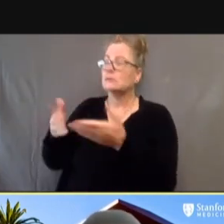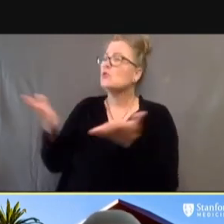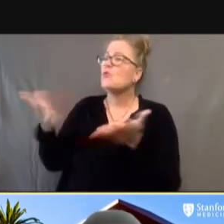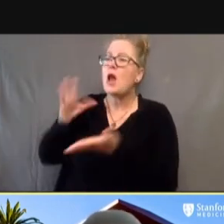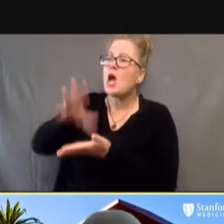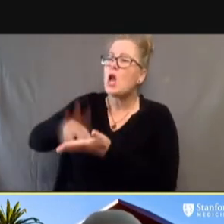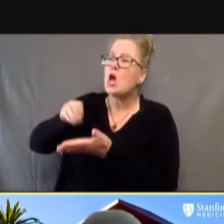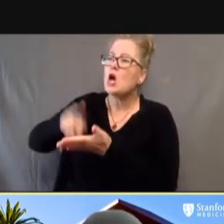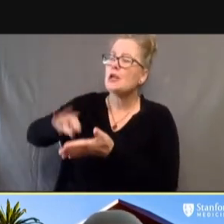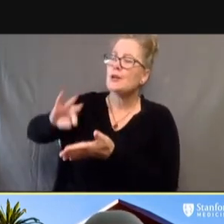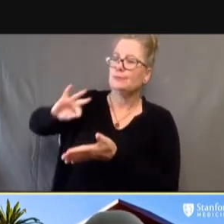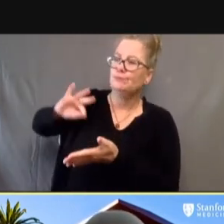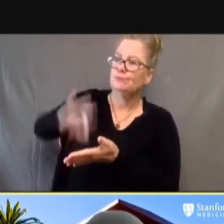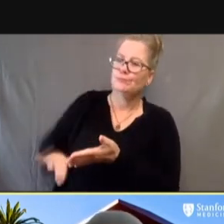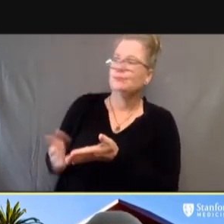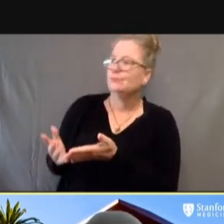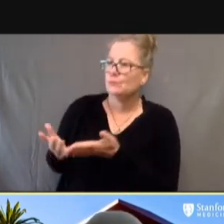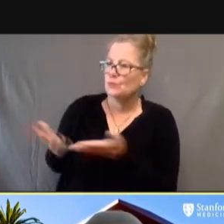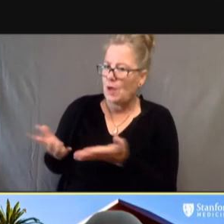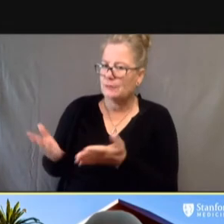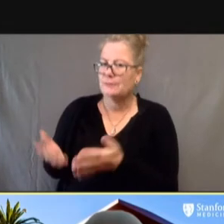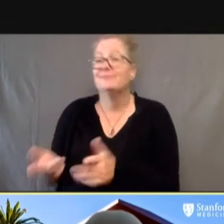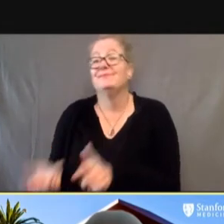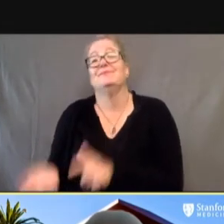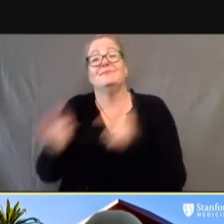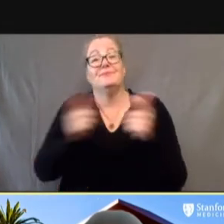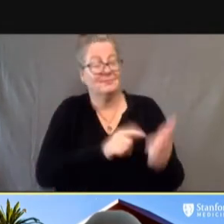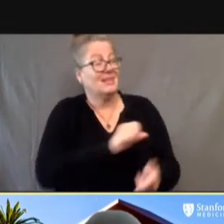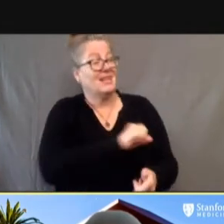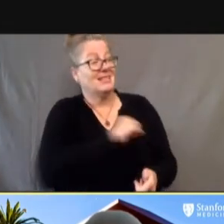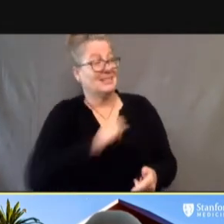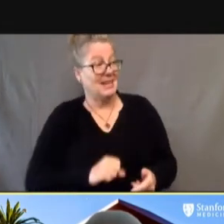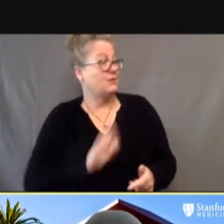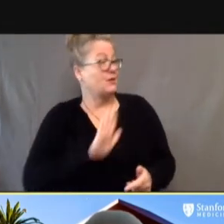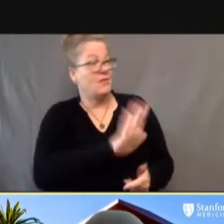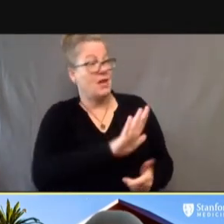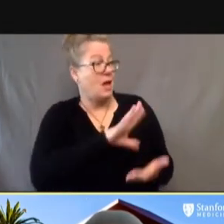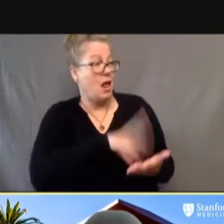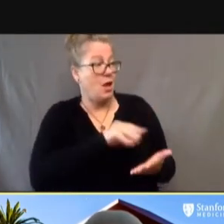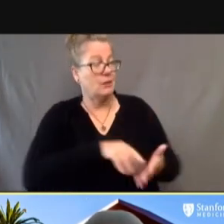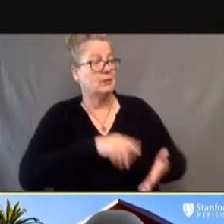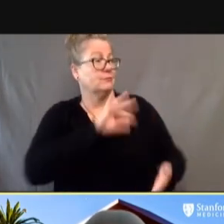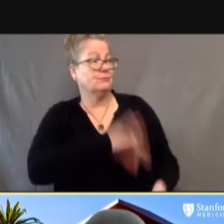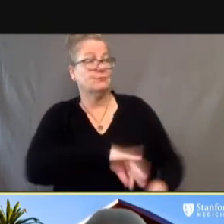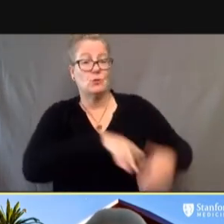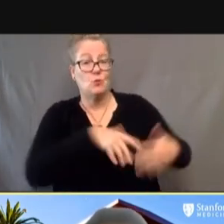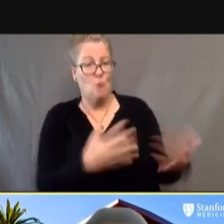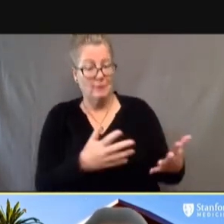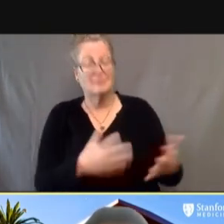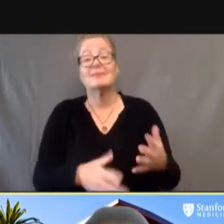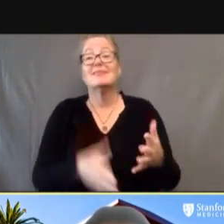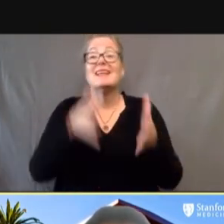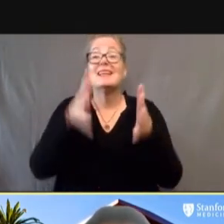groups sharing their lessons. And finally, we will end with some time for questions and answers.